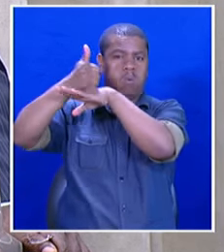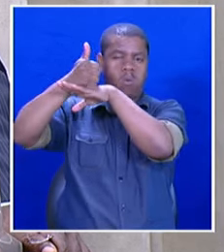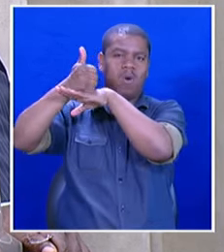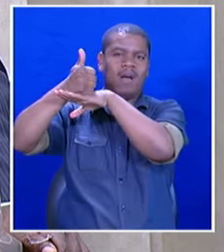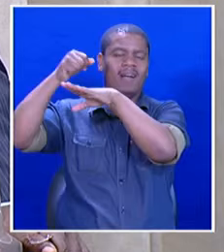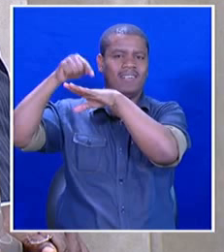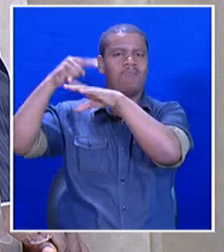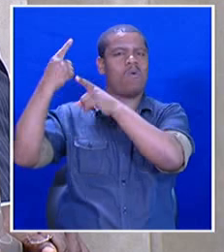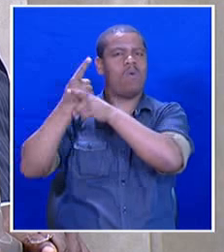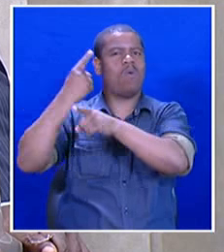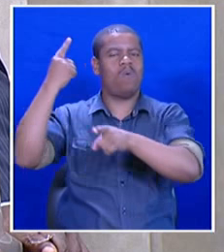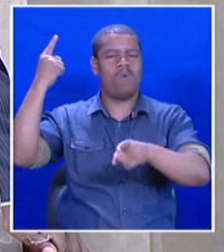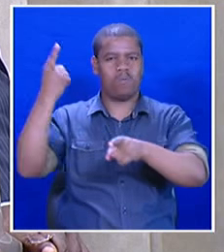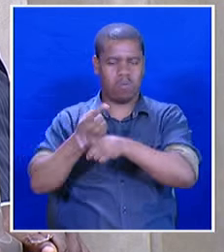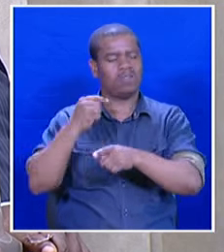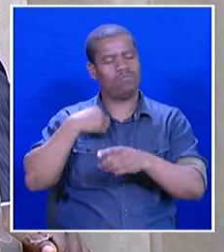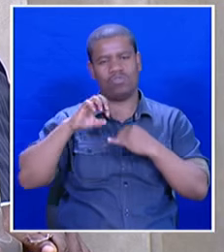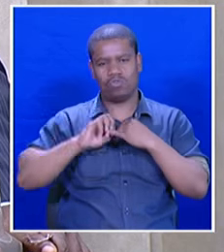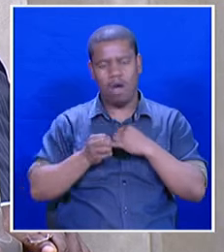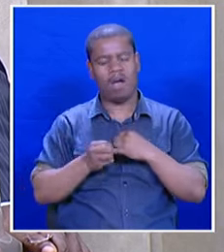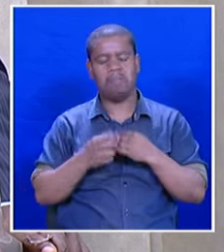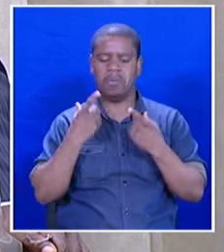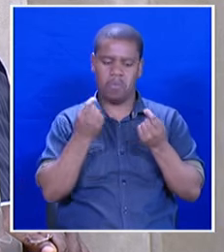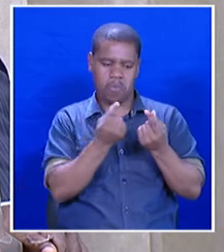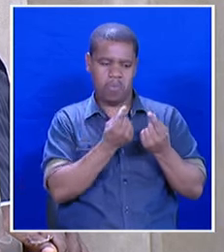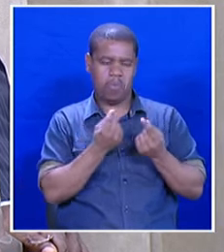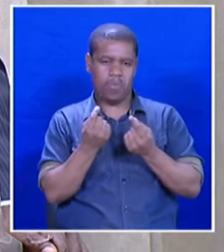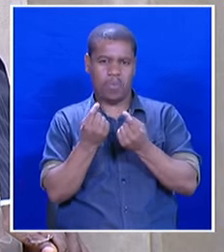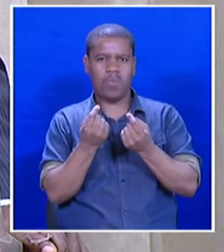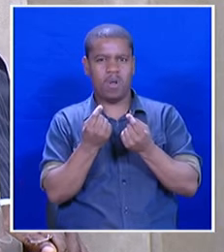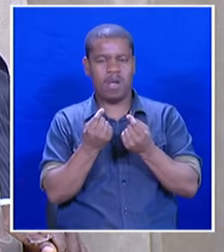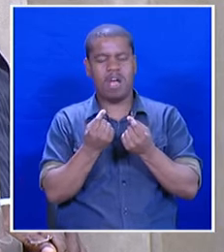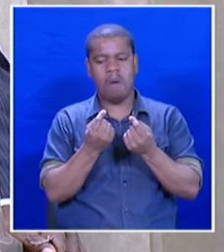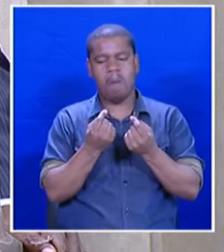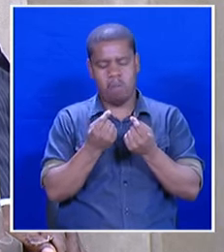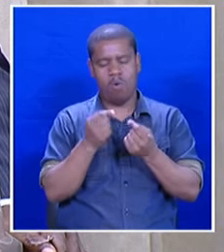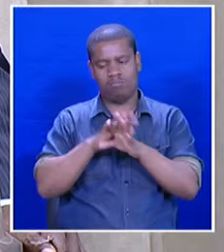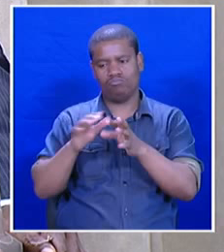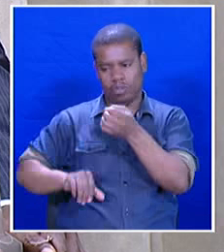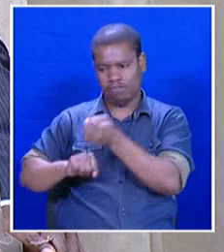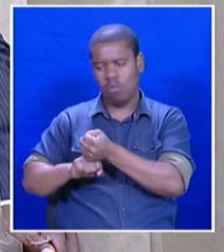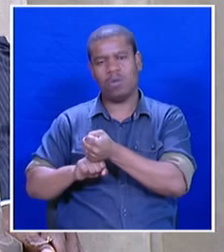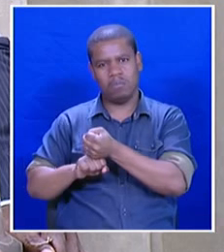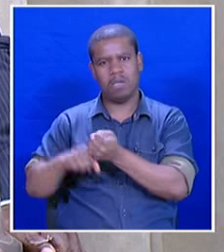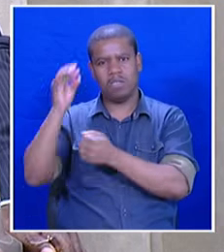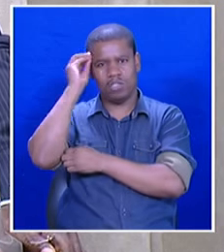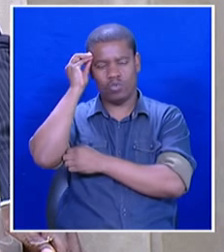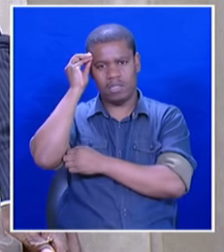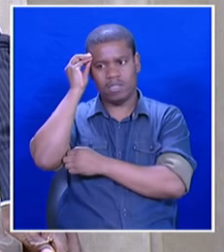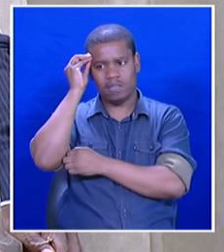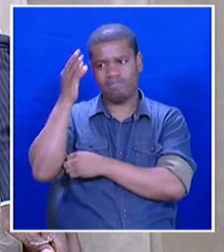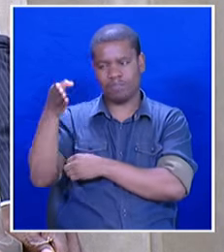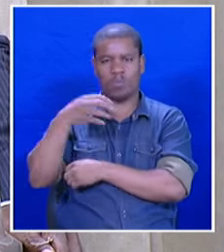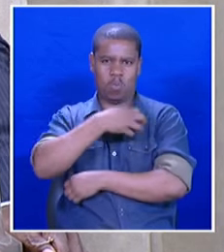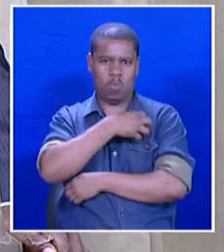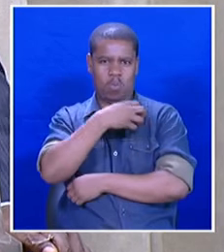act in a way that will advance the interests of the ministry that she